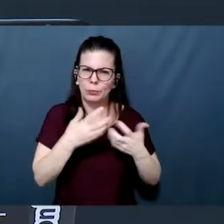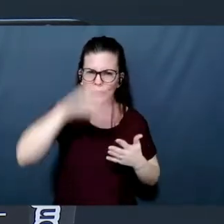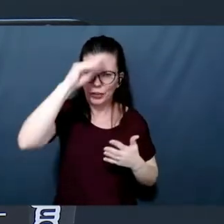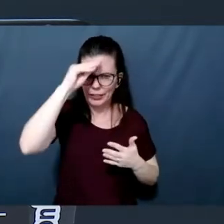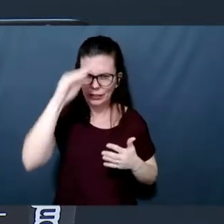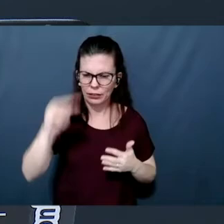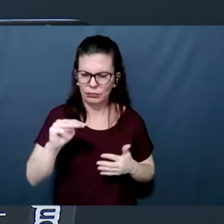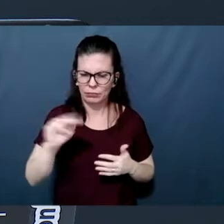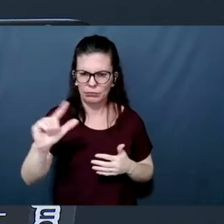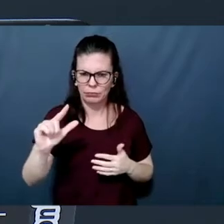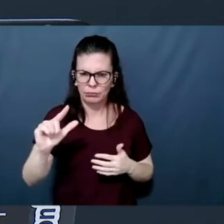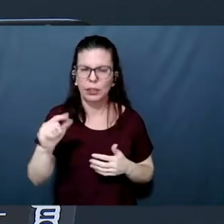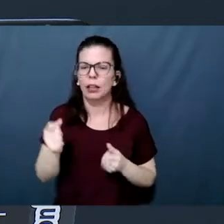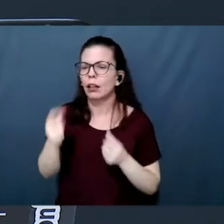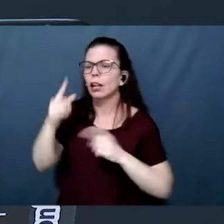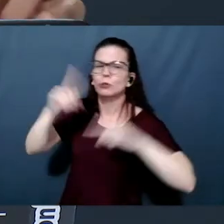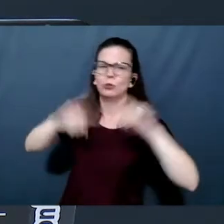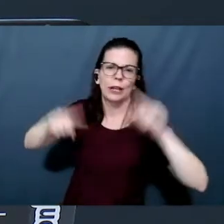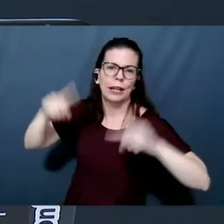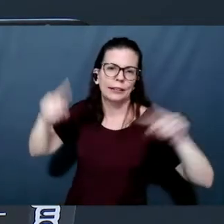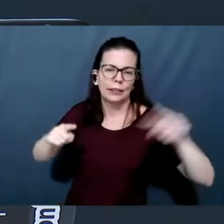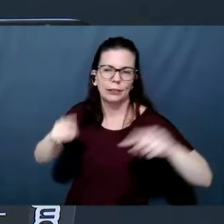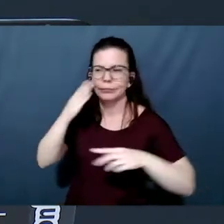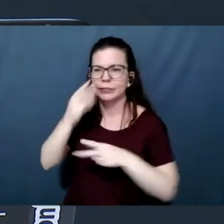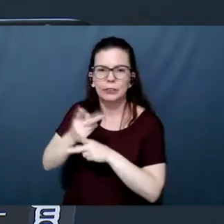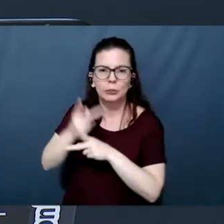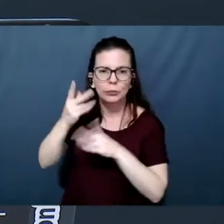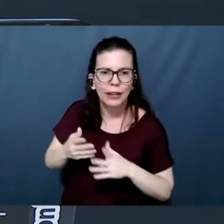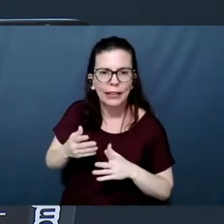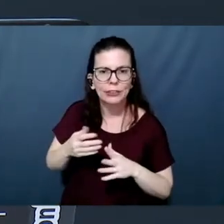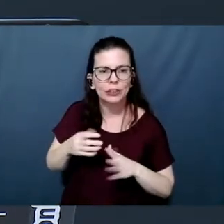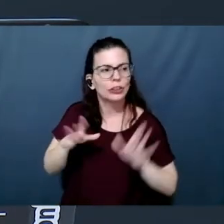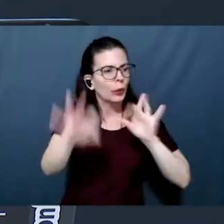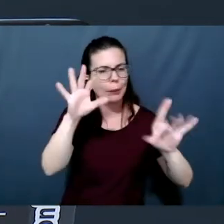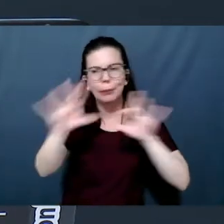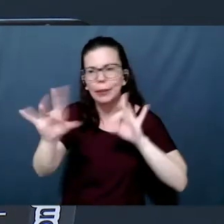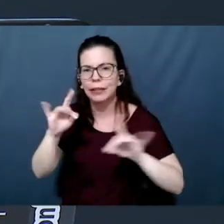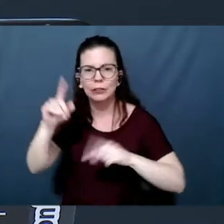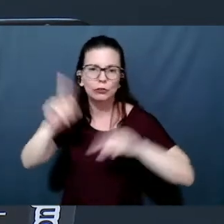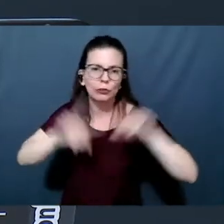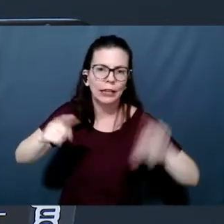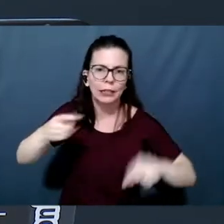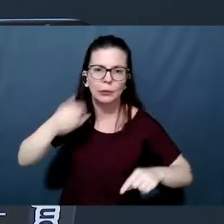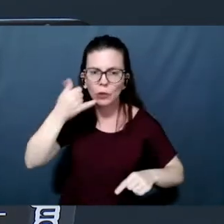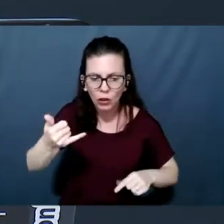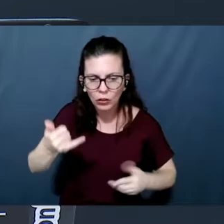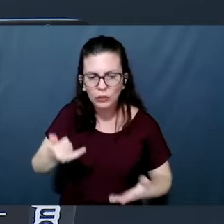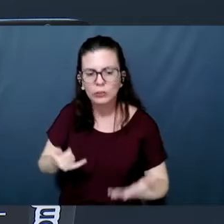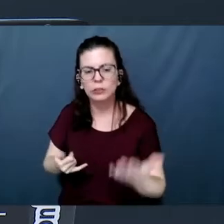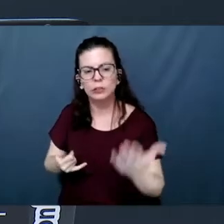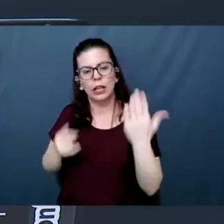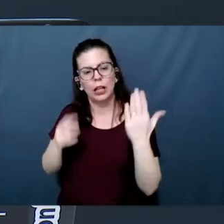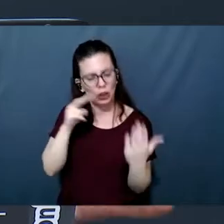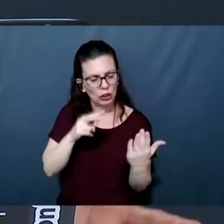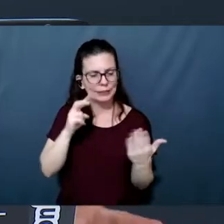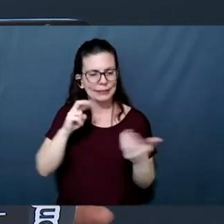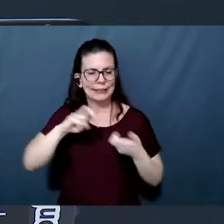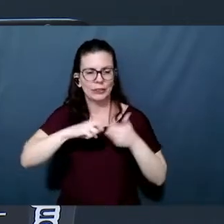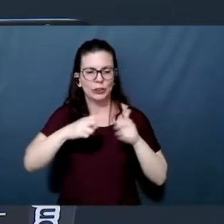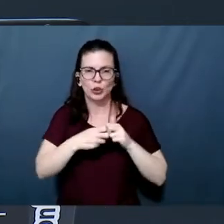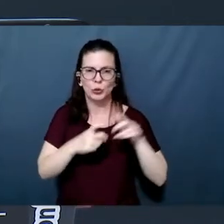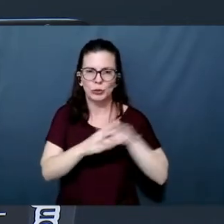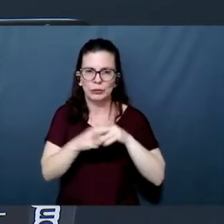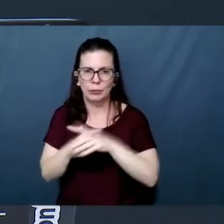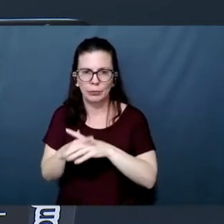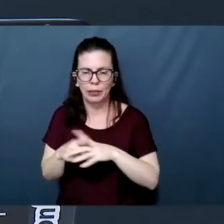where it was supervisors having to pick and choose random calls and then look at potential issues that were there, which is super time consuming